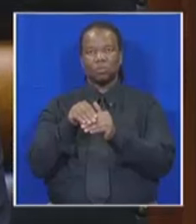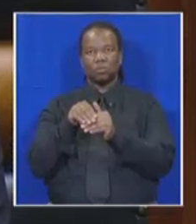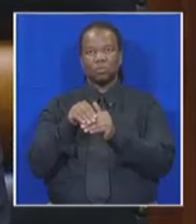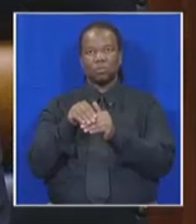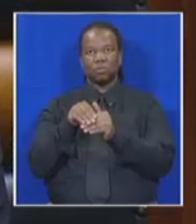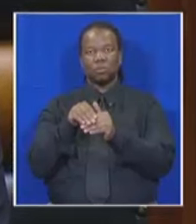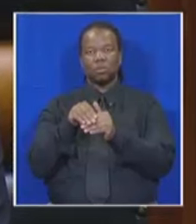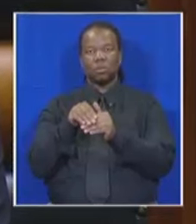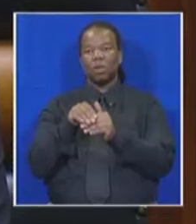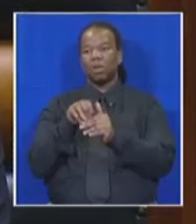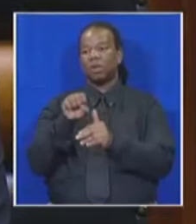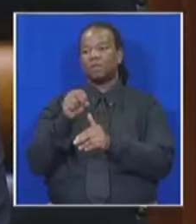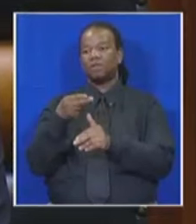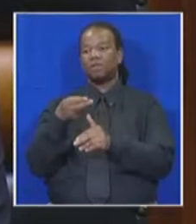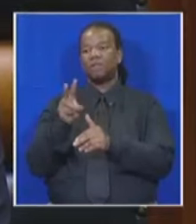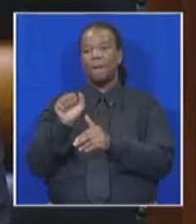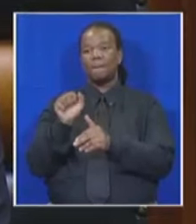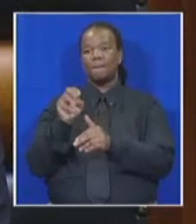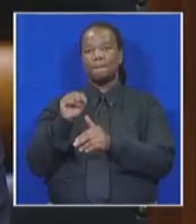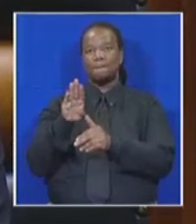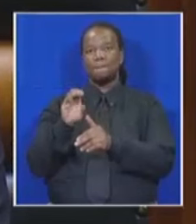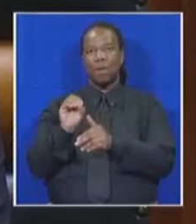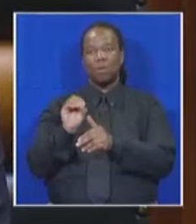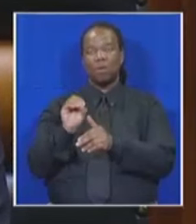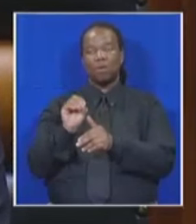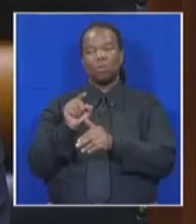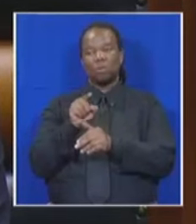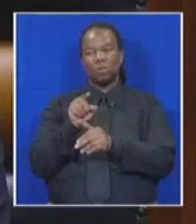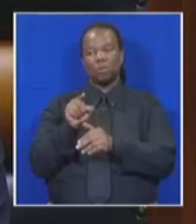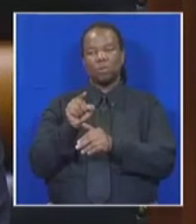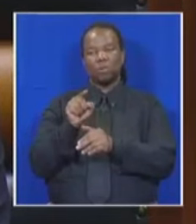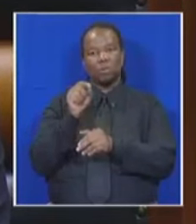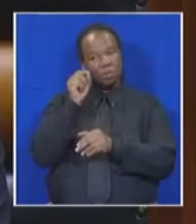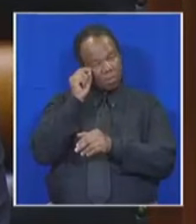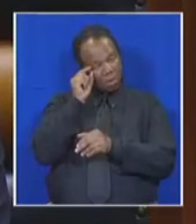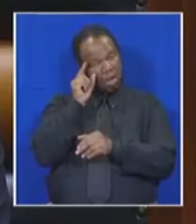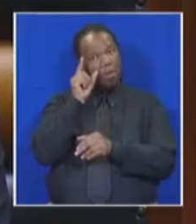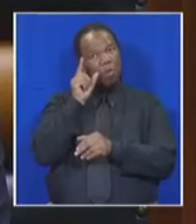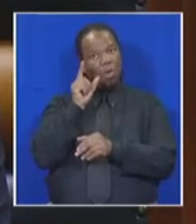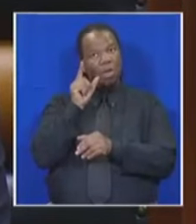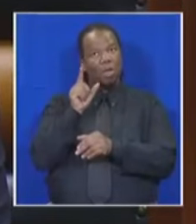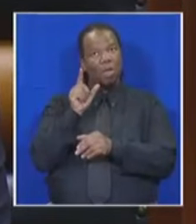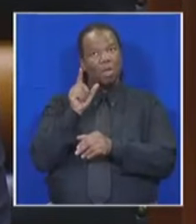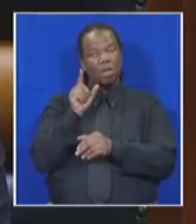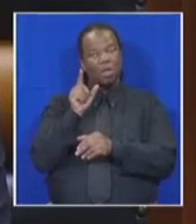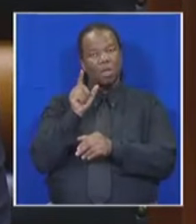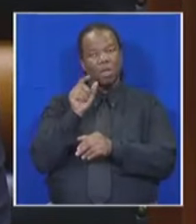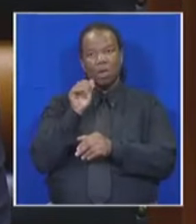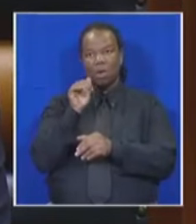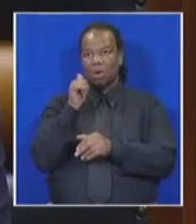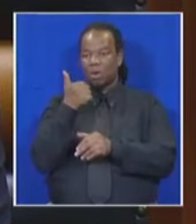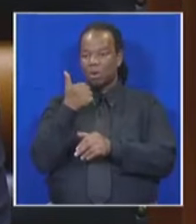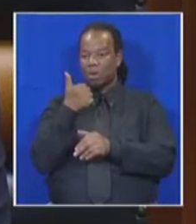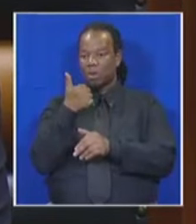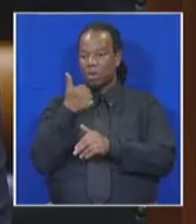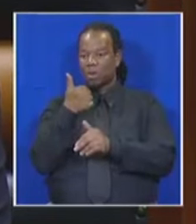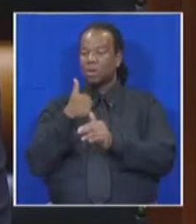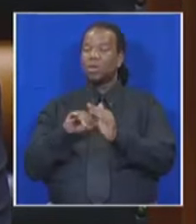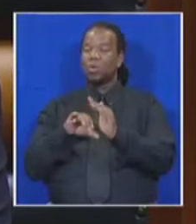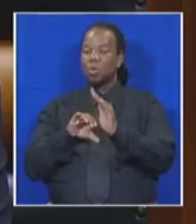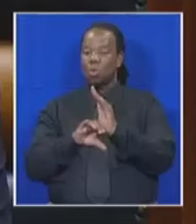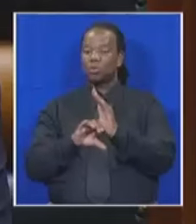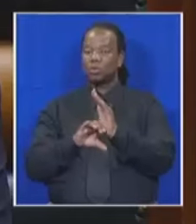Honourable Shivambo, be aware that the only condition that we will allow this is